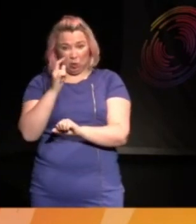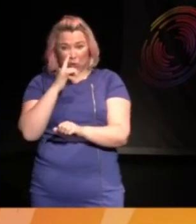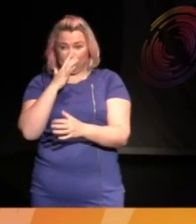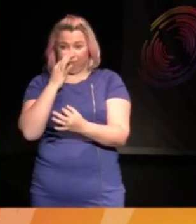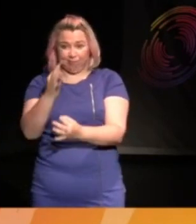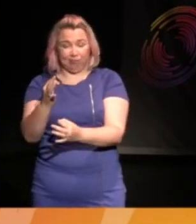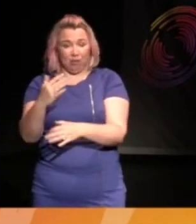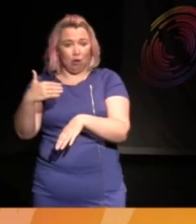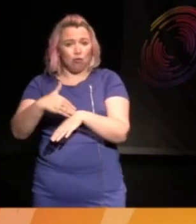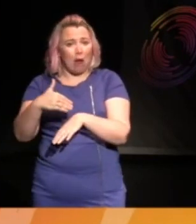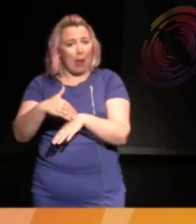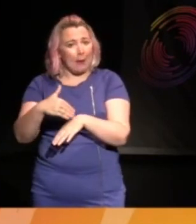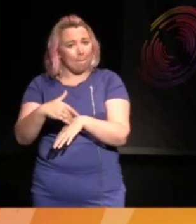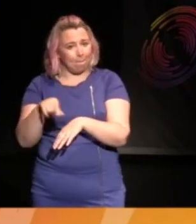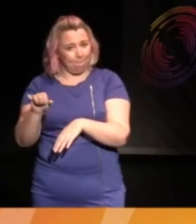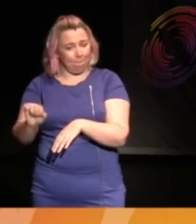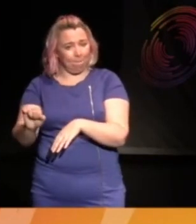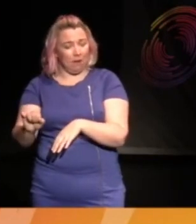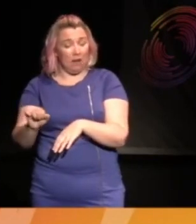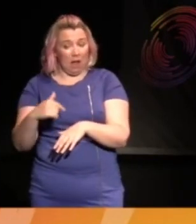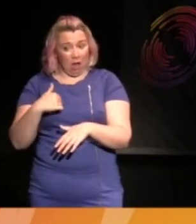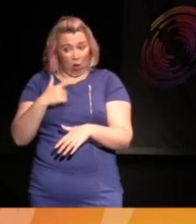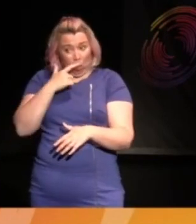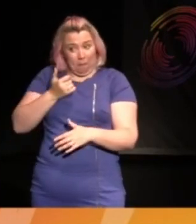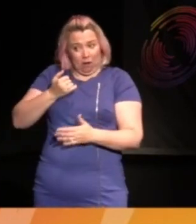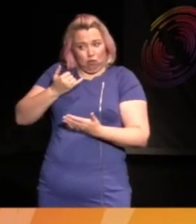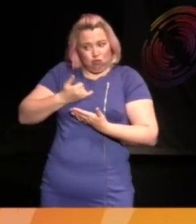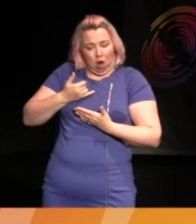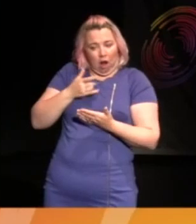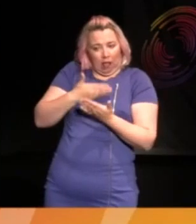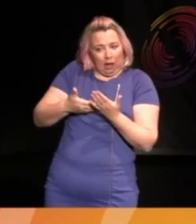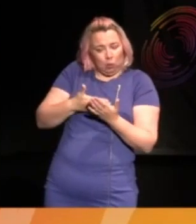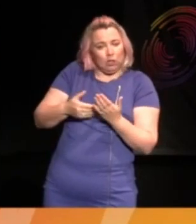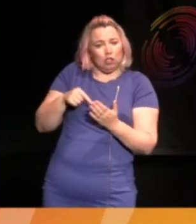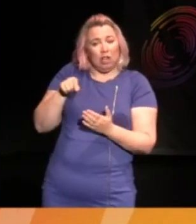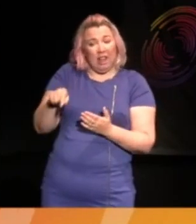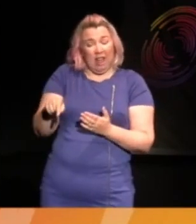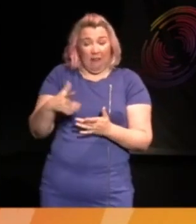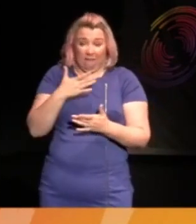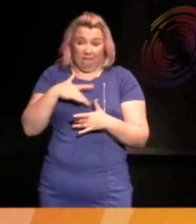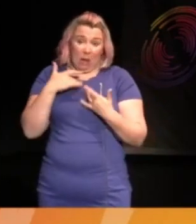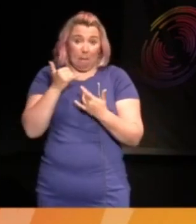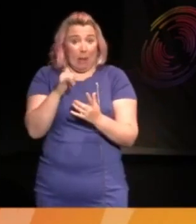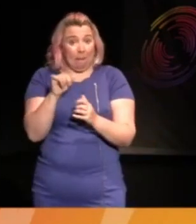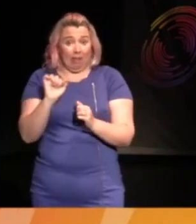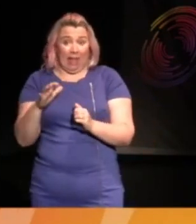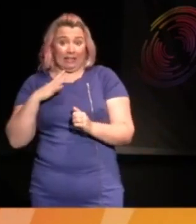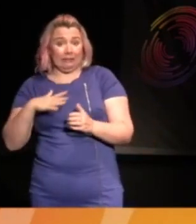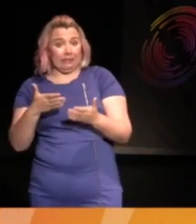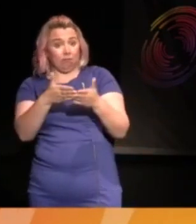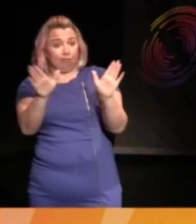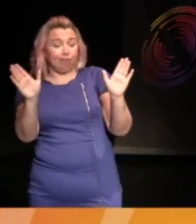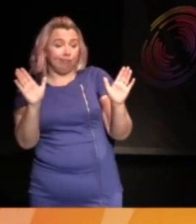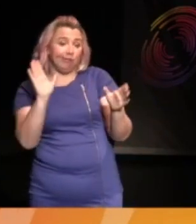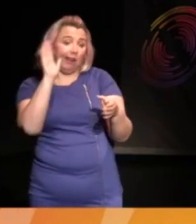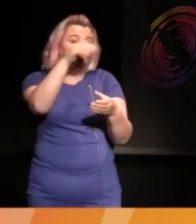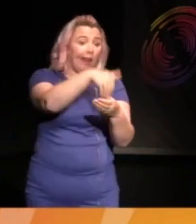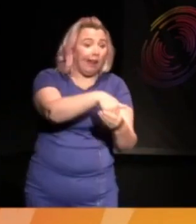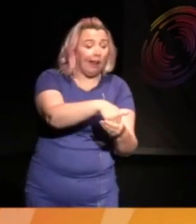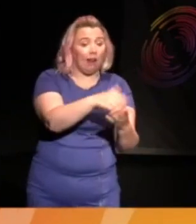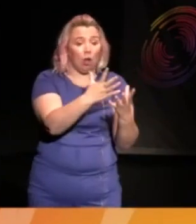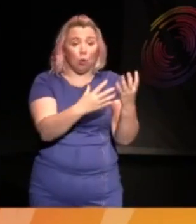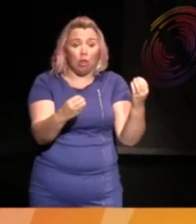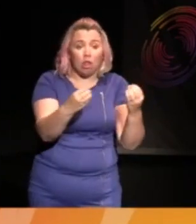well, Nadine can correct me, but it sounds like what they need are places to go and people to be there to open those places, make